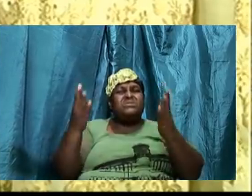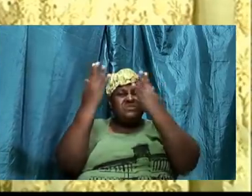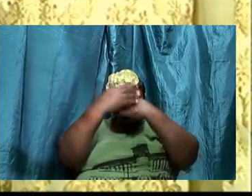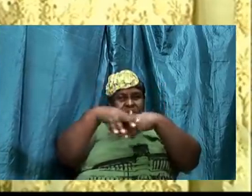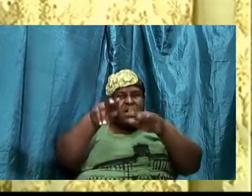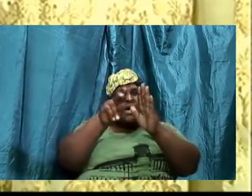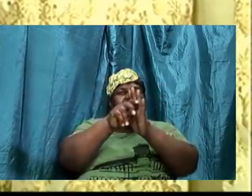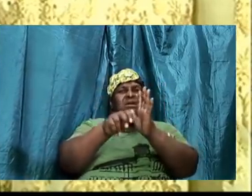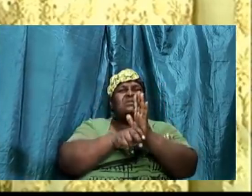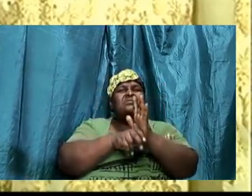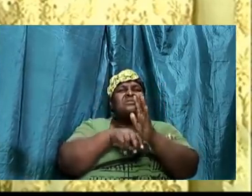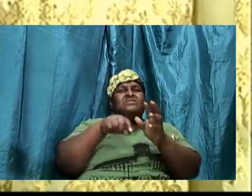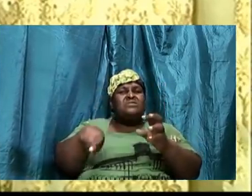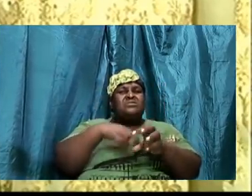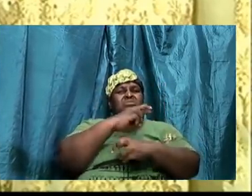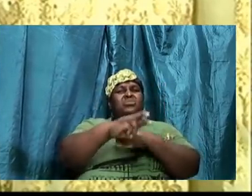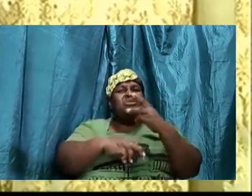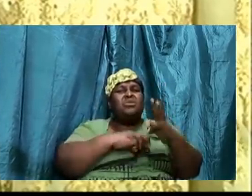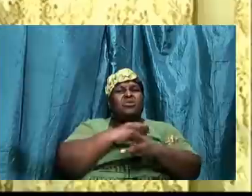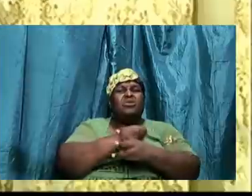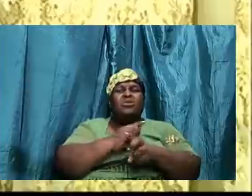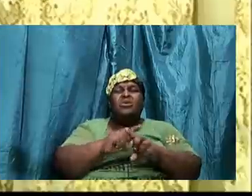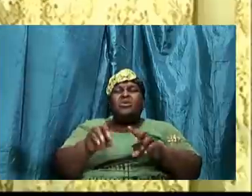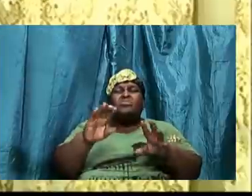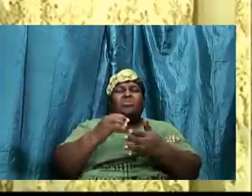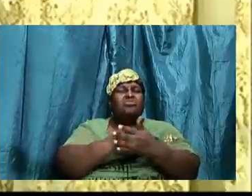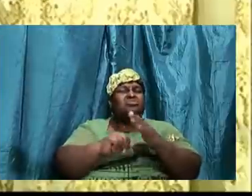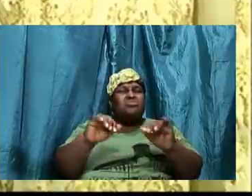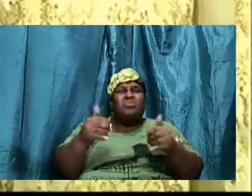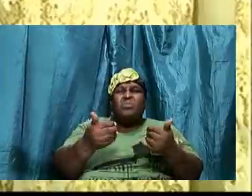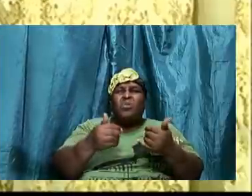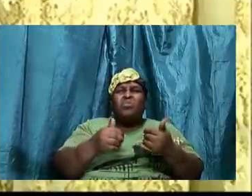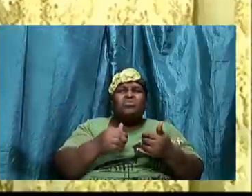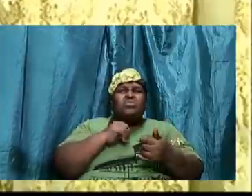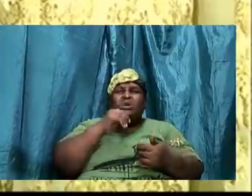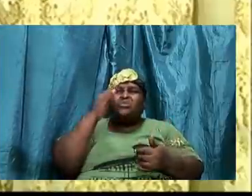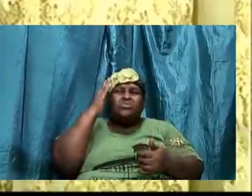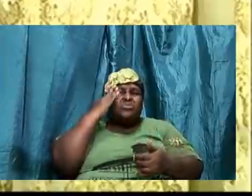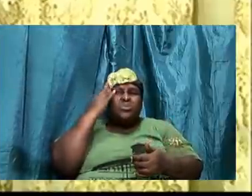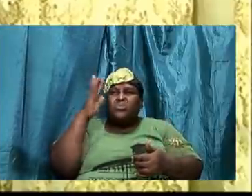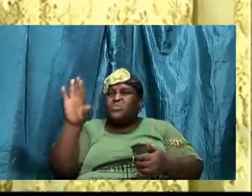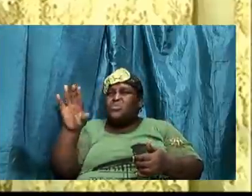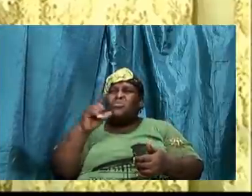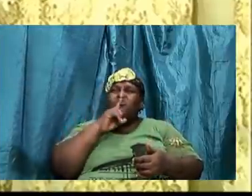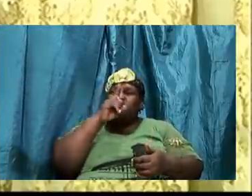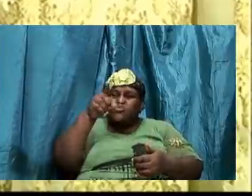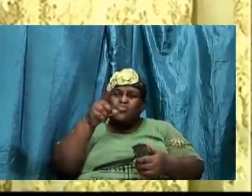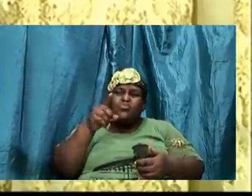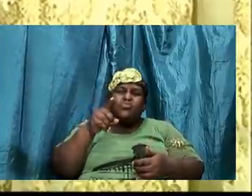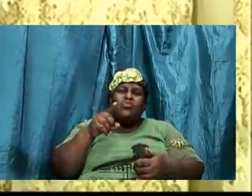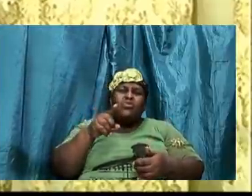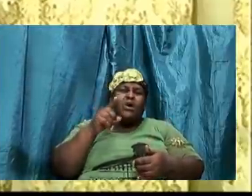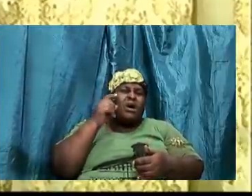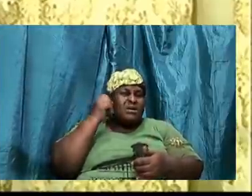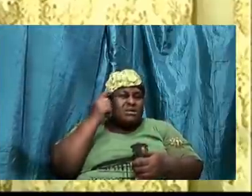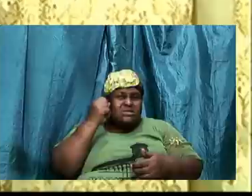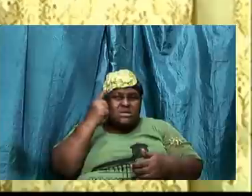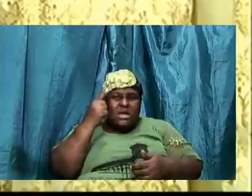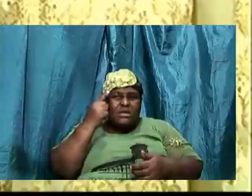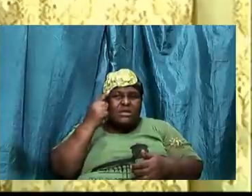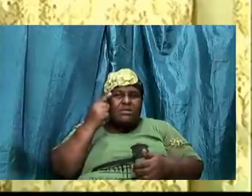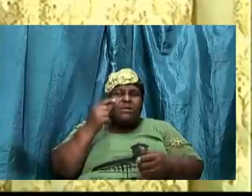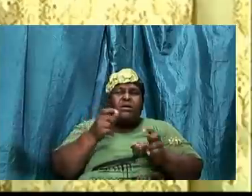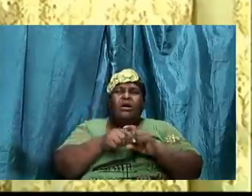full true understanding of who it is that we are up against. Tonight I really want to just take my